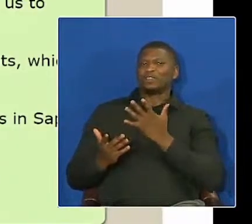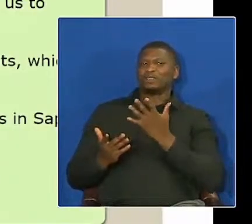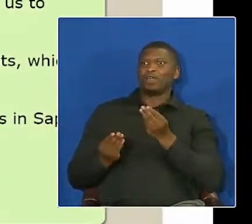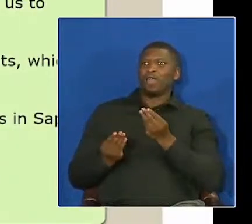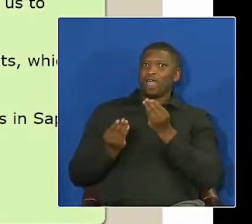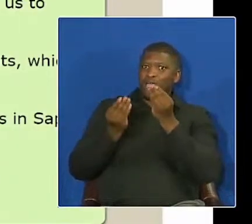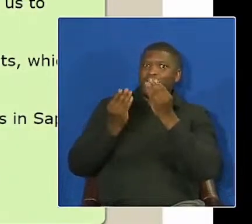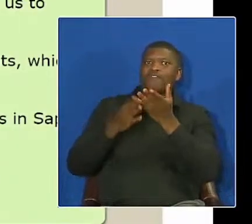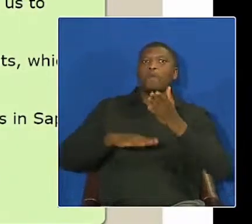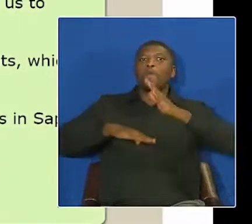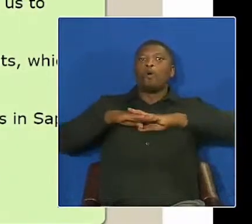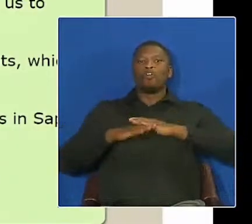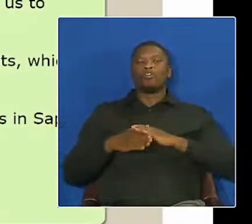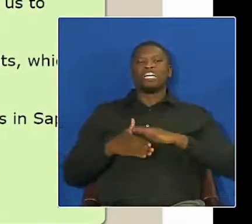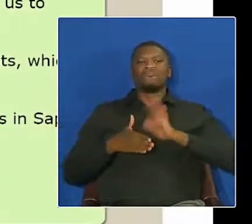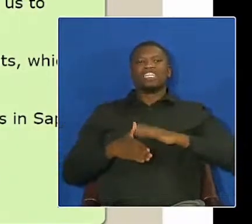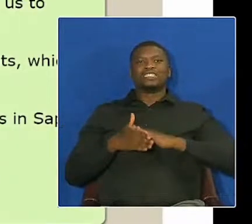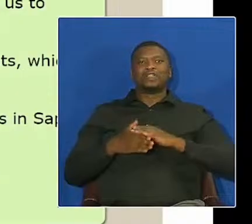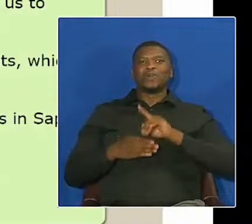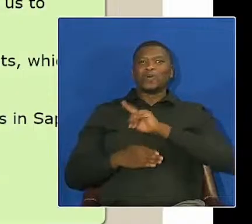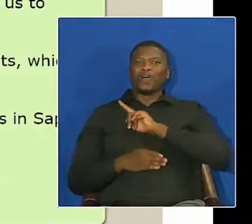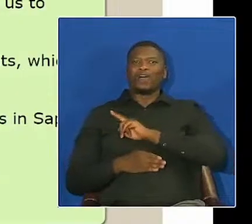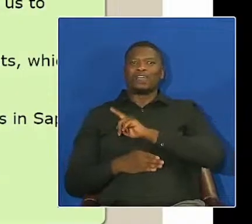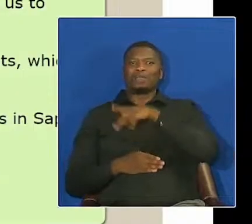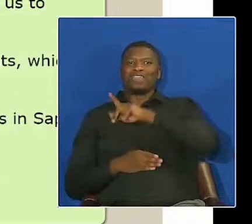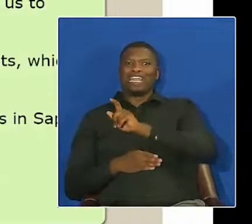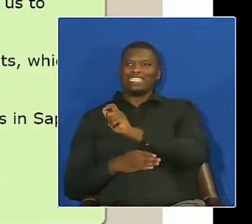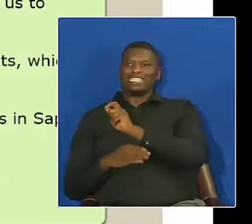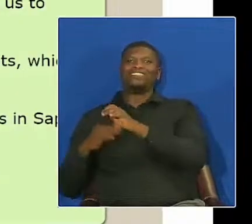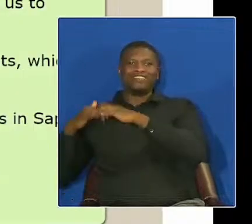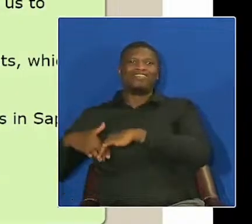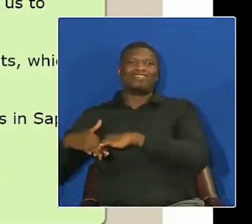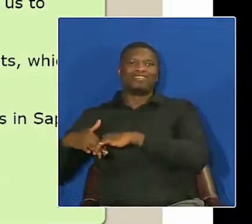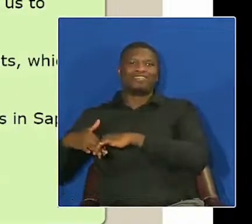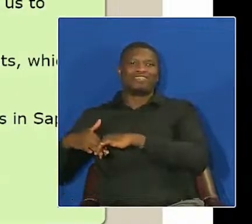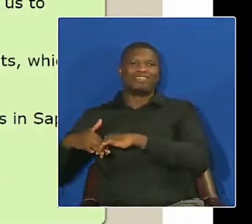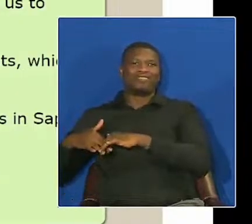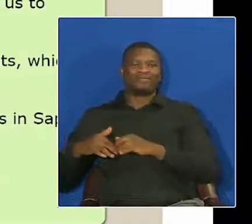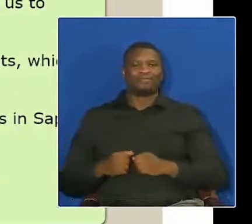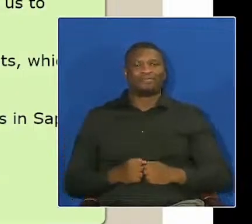provide the reasons afterwards of the decision to disband.